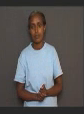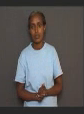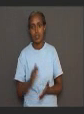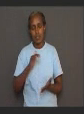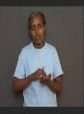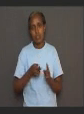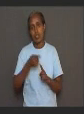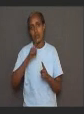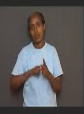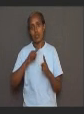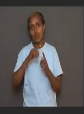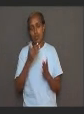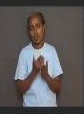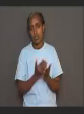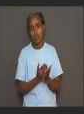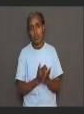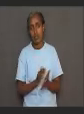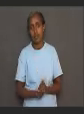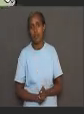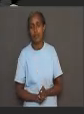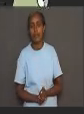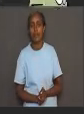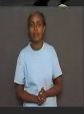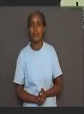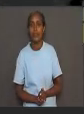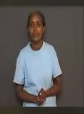Let's get back to our lesson.